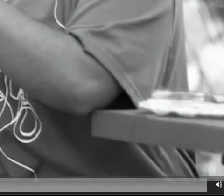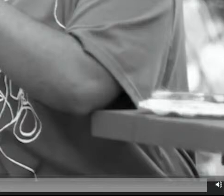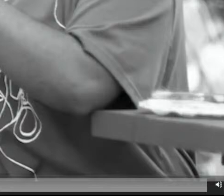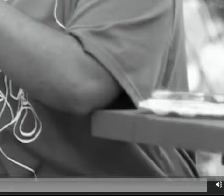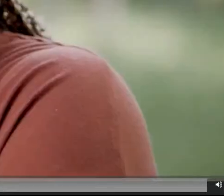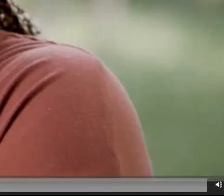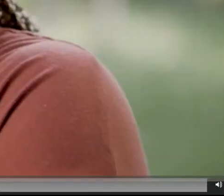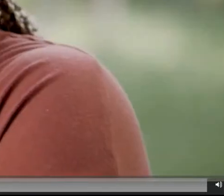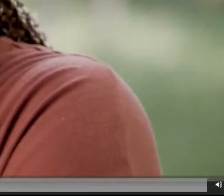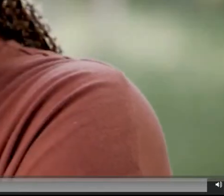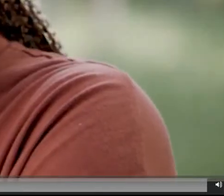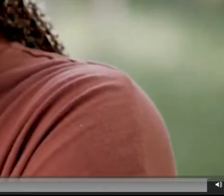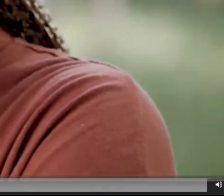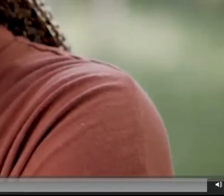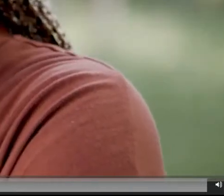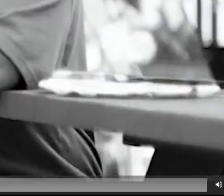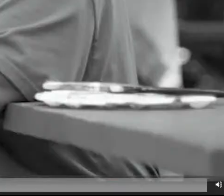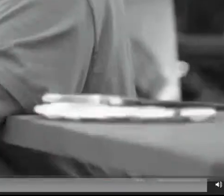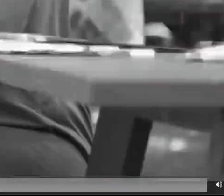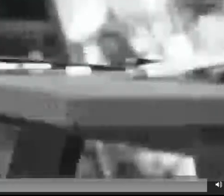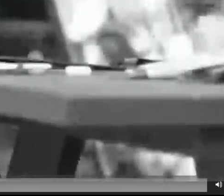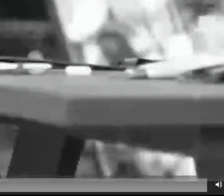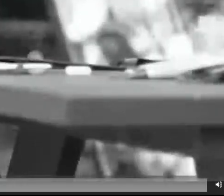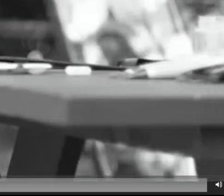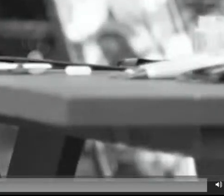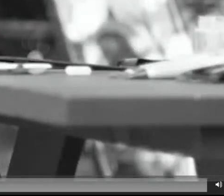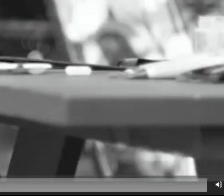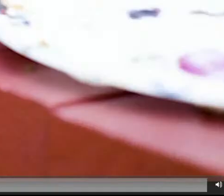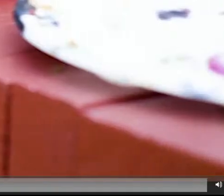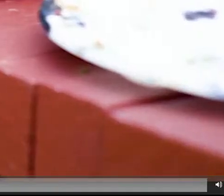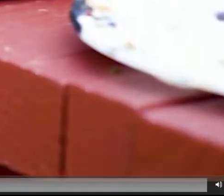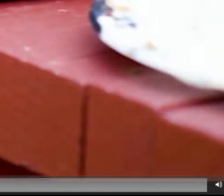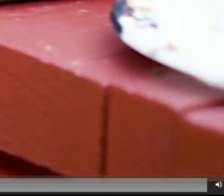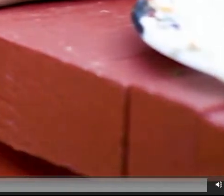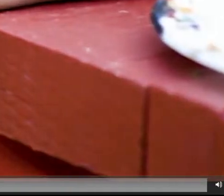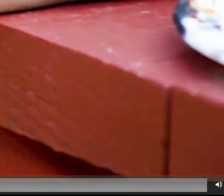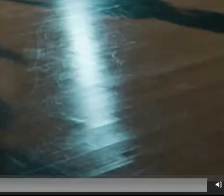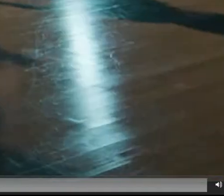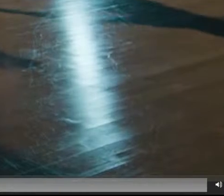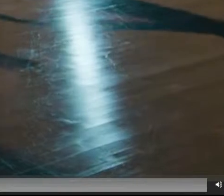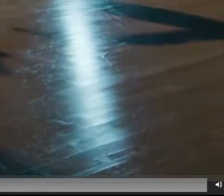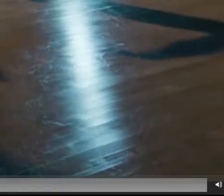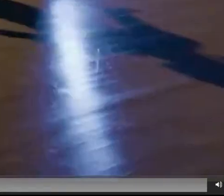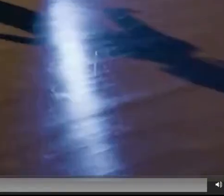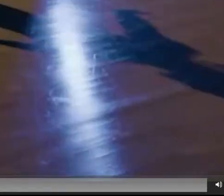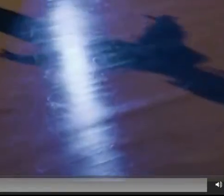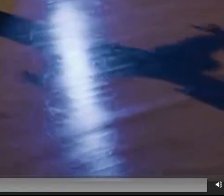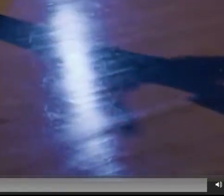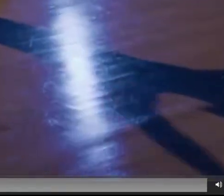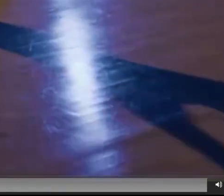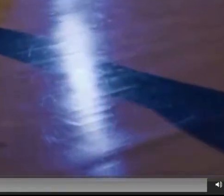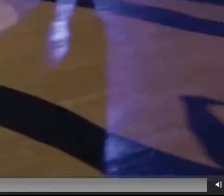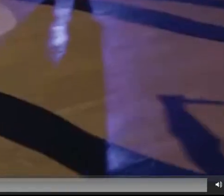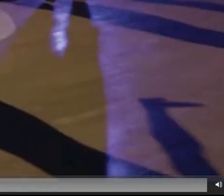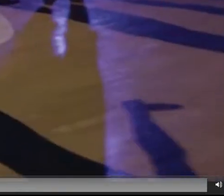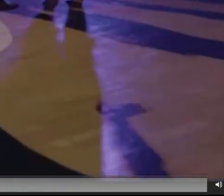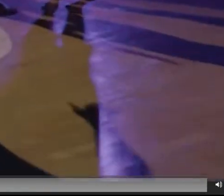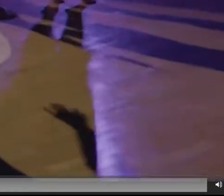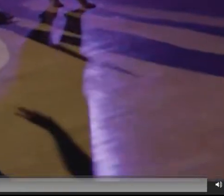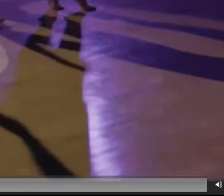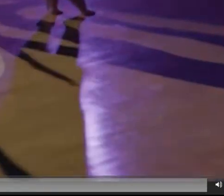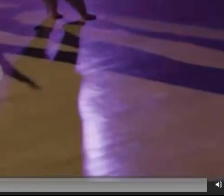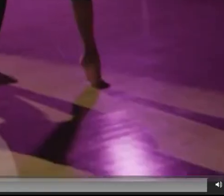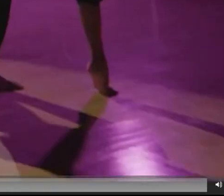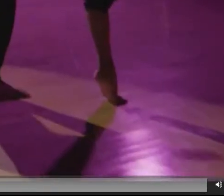my career. Then COVID happened and it kind of shut everything down. I would go from a bilingual school in the